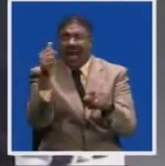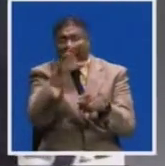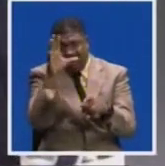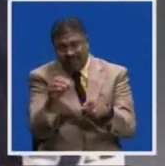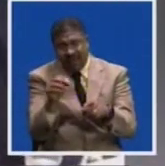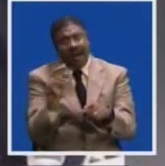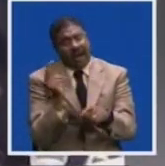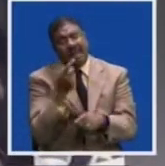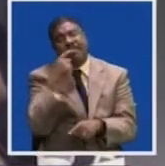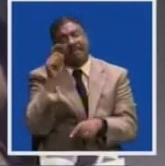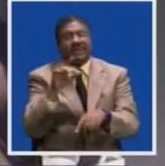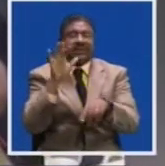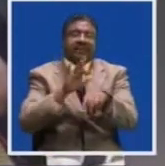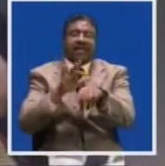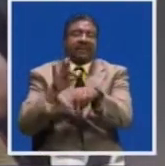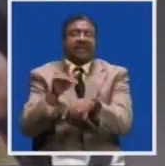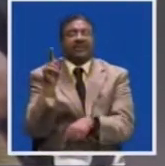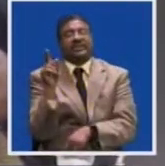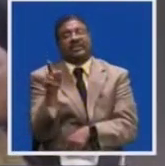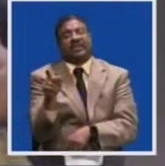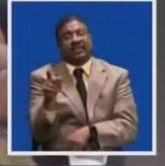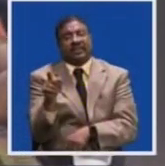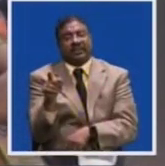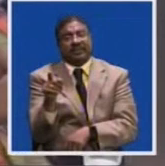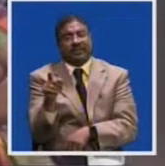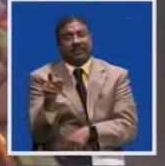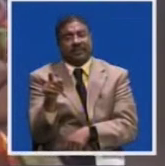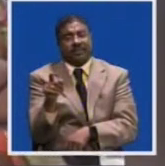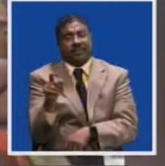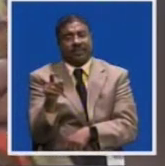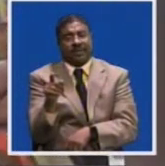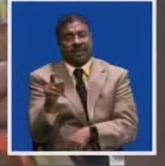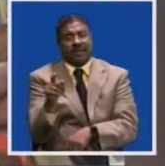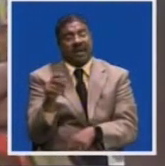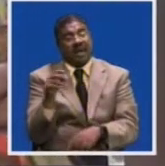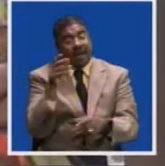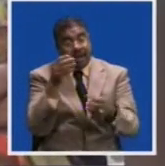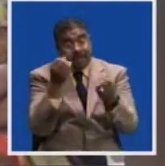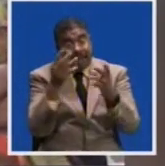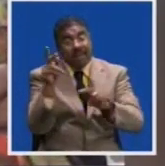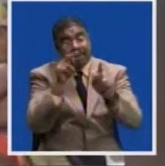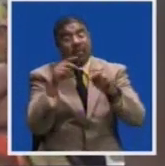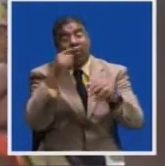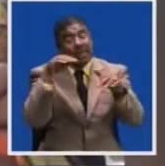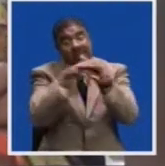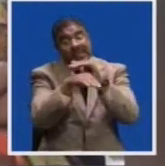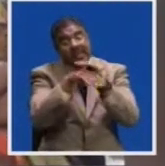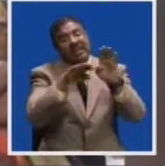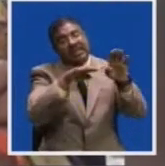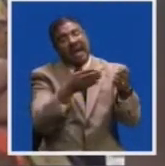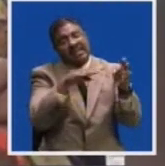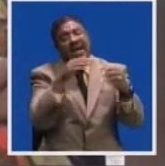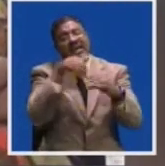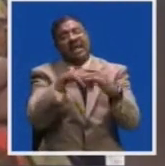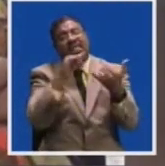have emphasized on the migrants dying on the boat, but we are seeing migrants dying in South